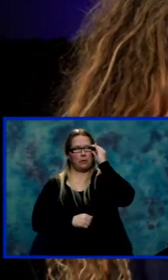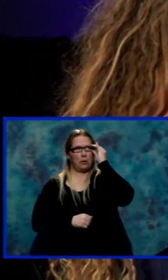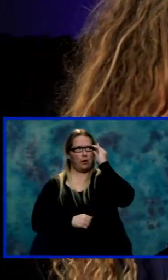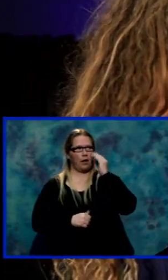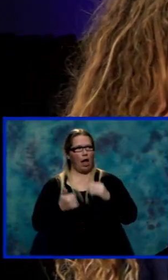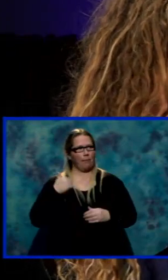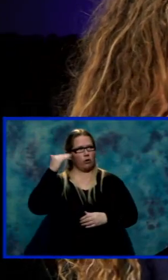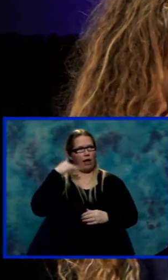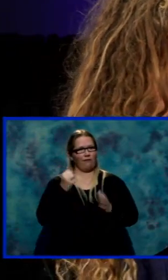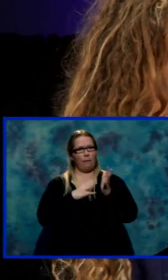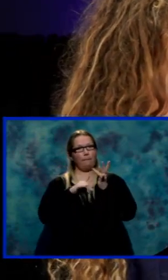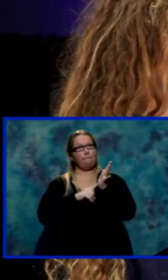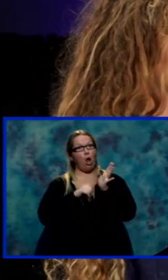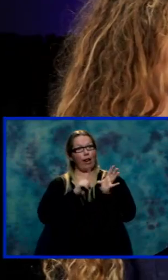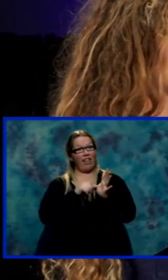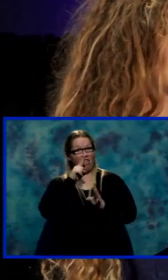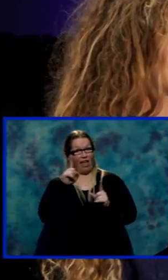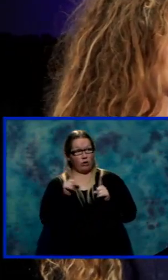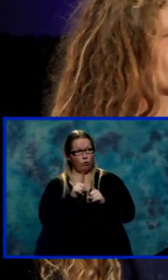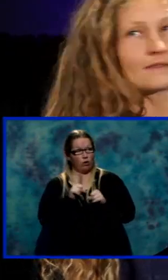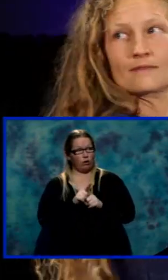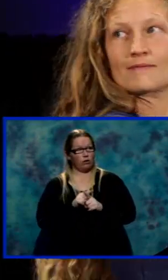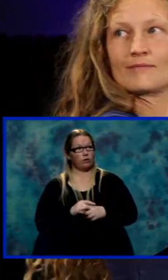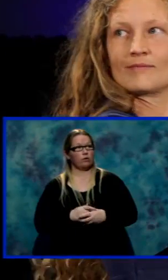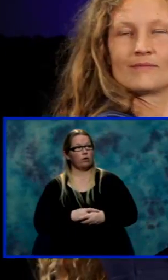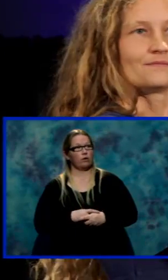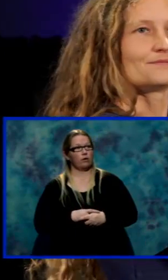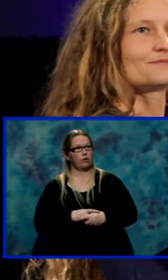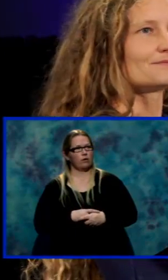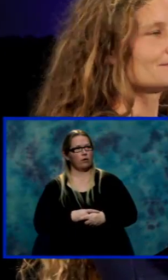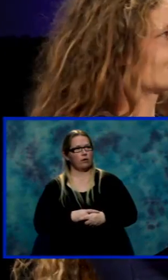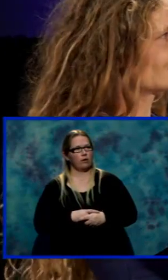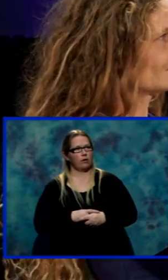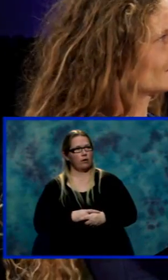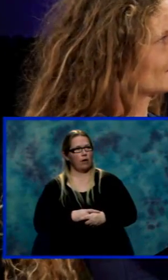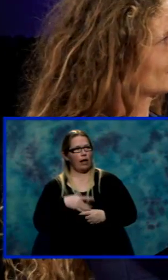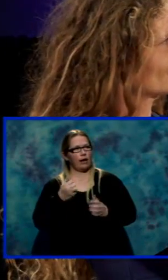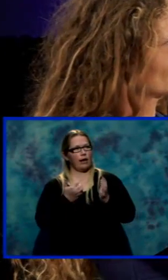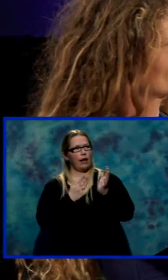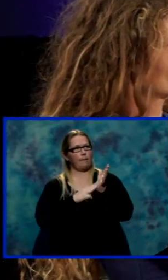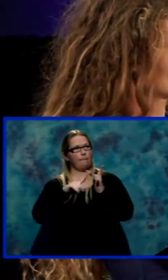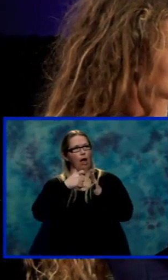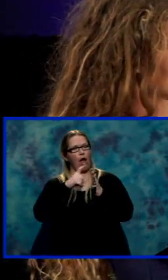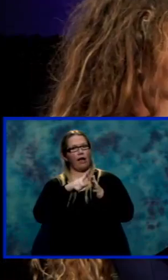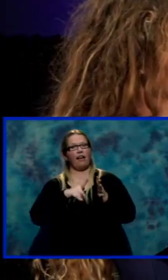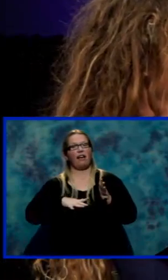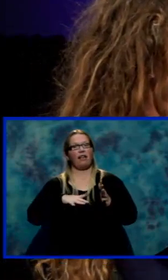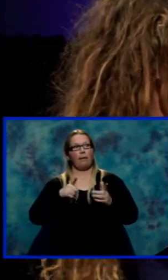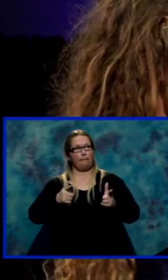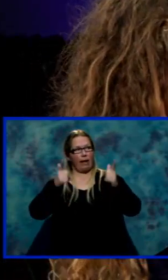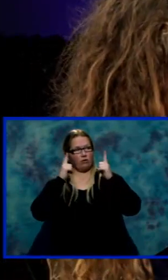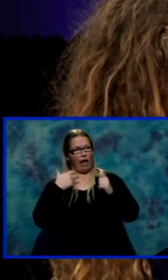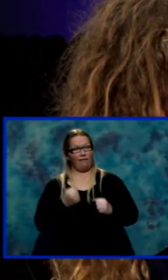short. I've got Molly up there, who's also at ADRA. She's doing lighting. And Mike, who's doing floor manager. But I've got these